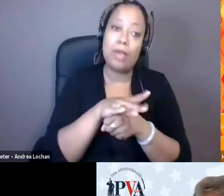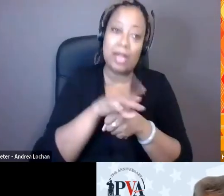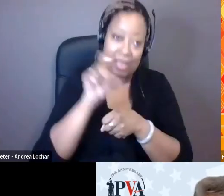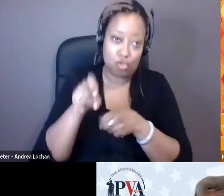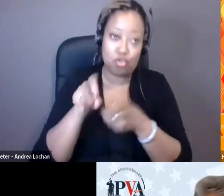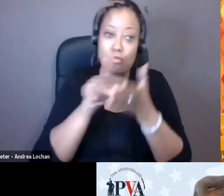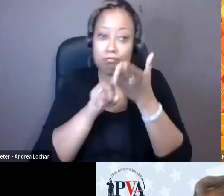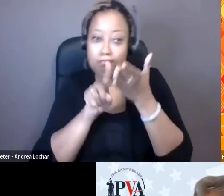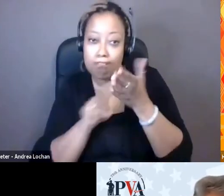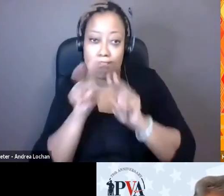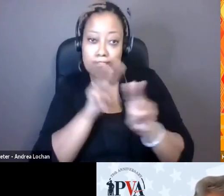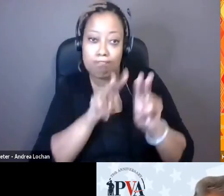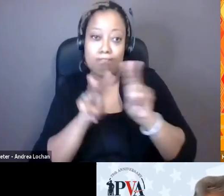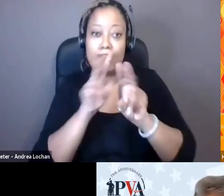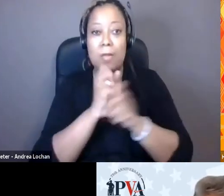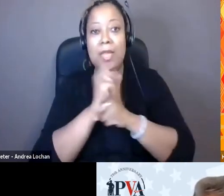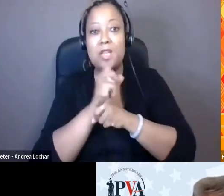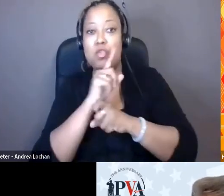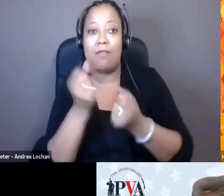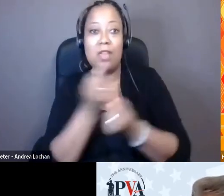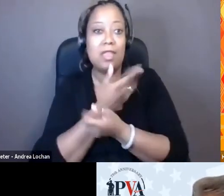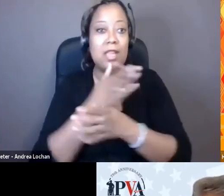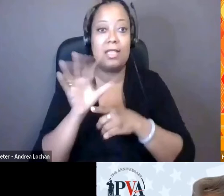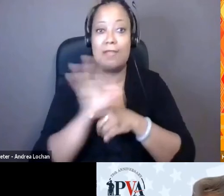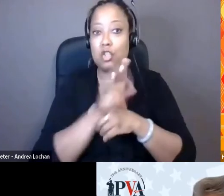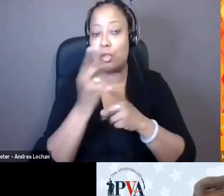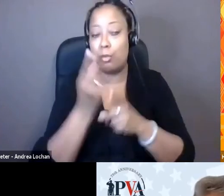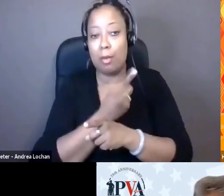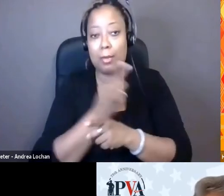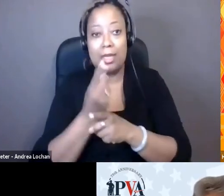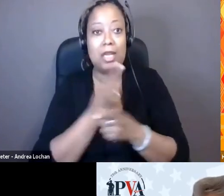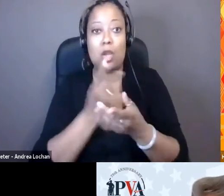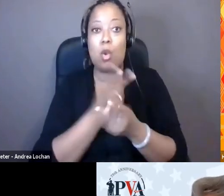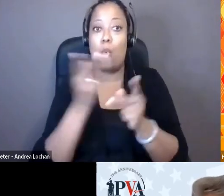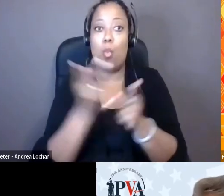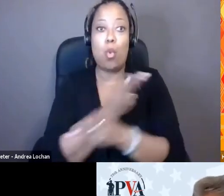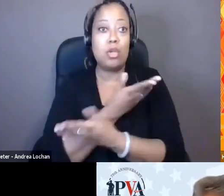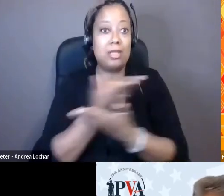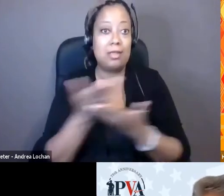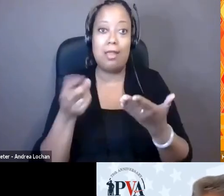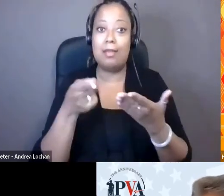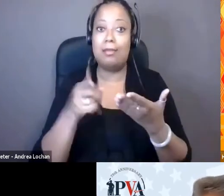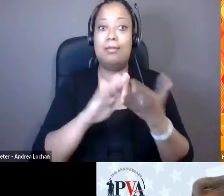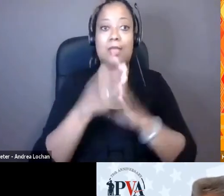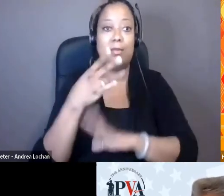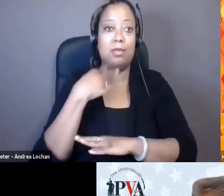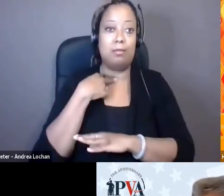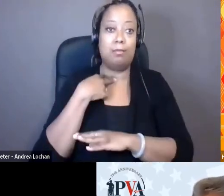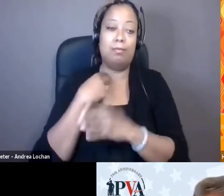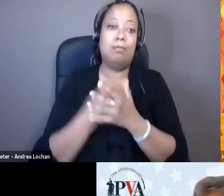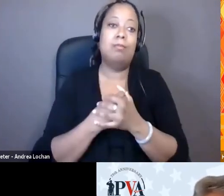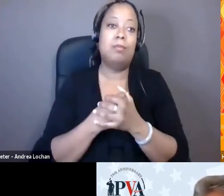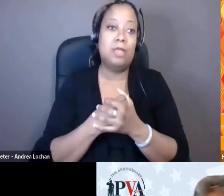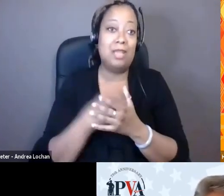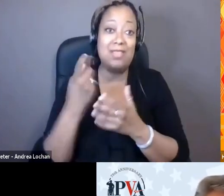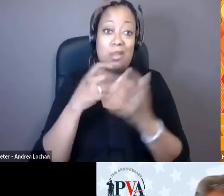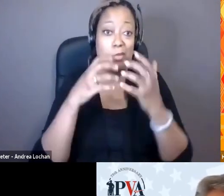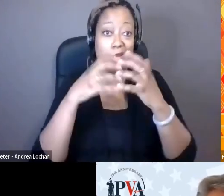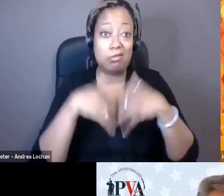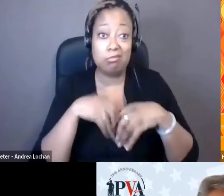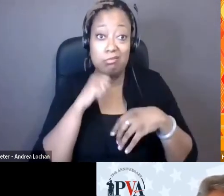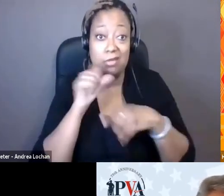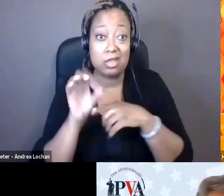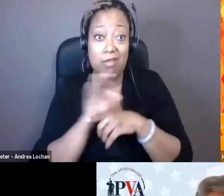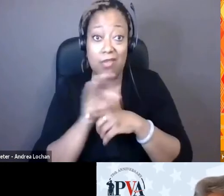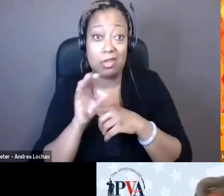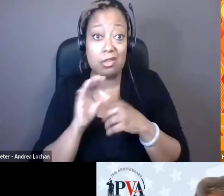everything's functioning properly. The worst thing that can happen to you is to get trapped in that elevator because something breaks down or it's not functioning